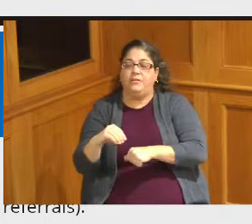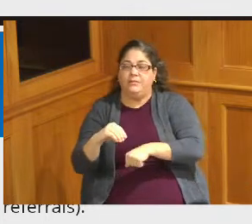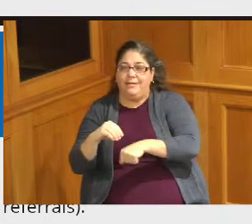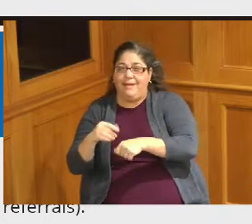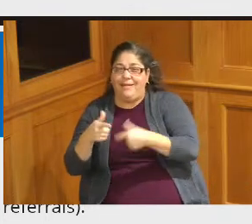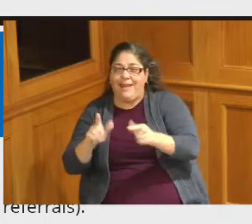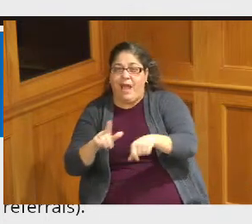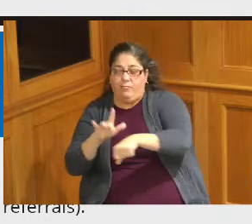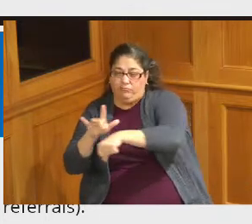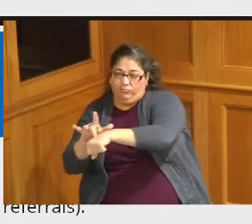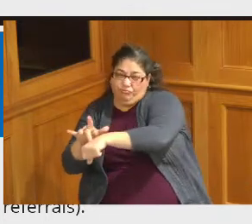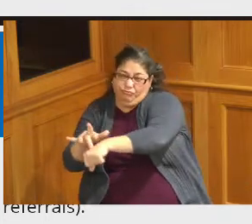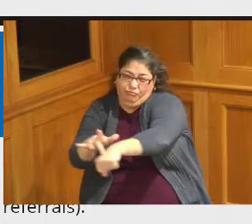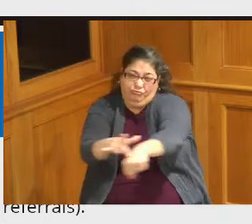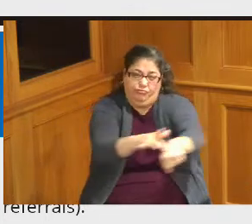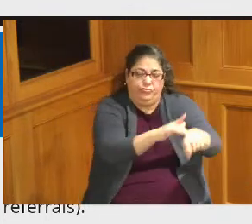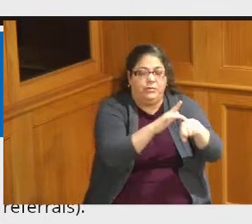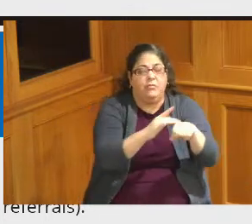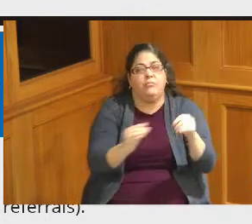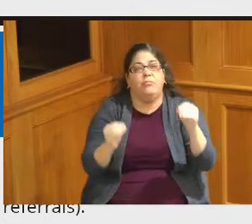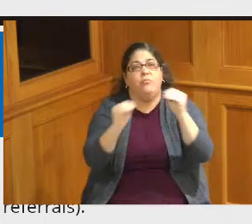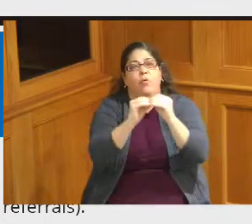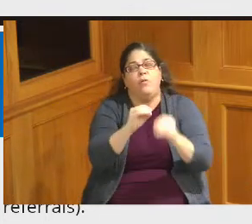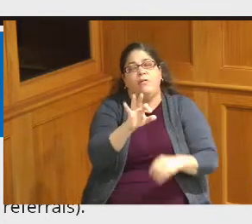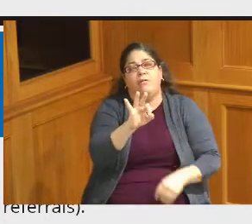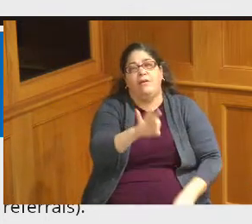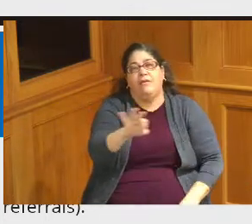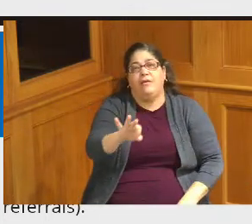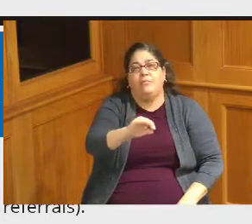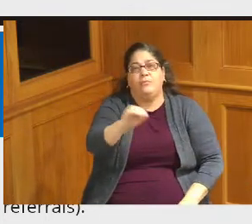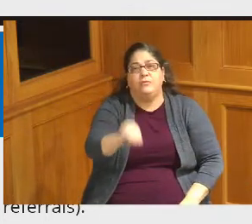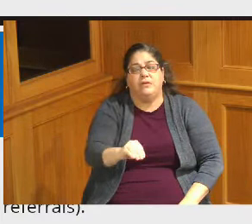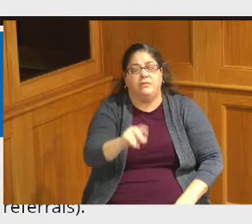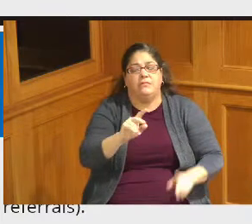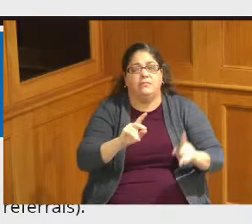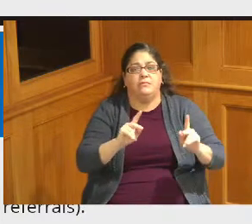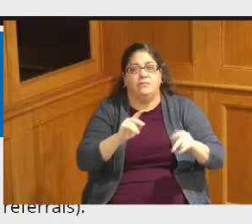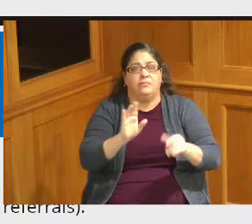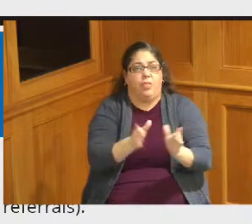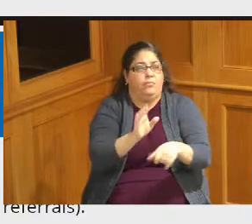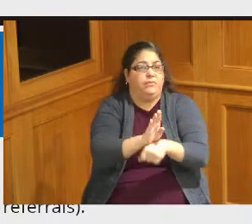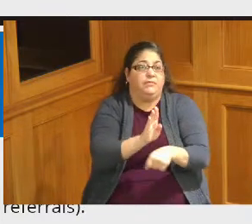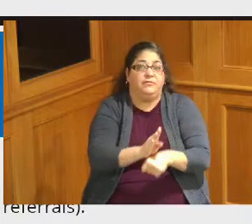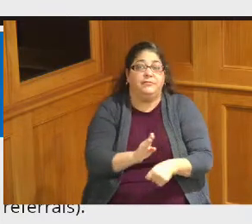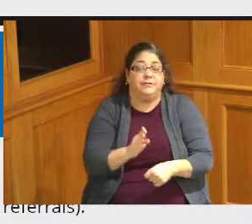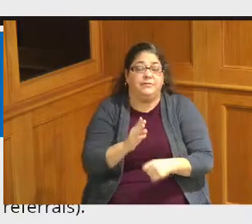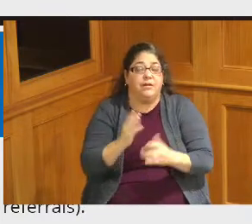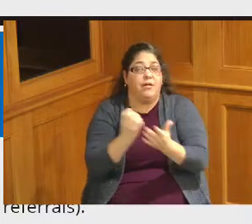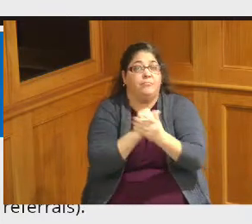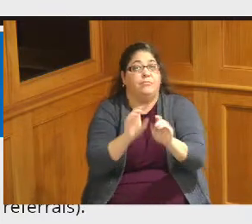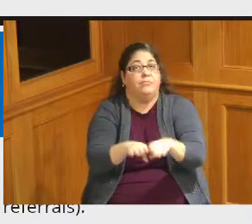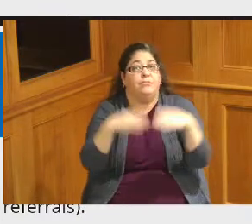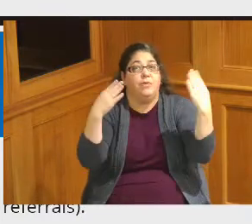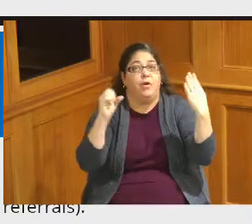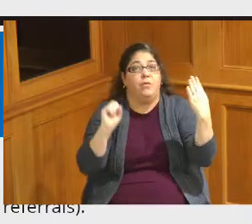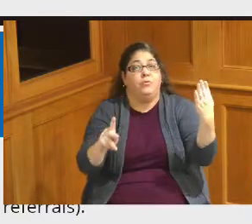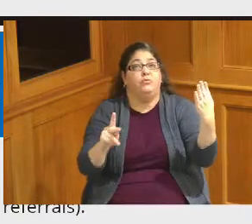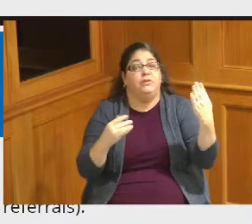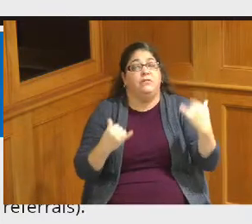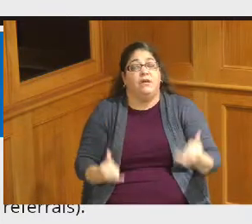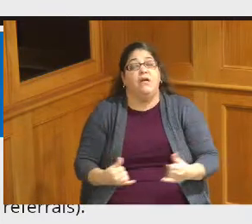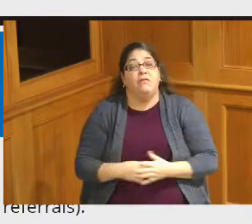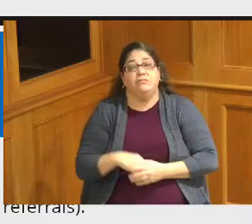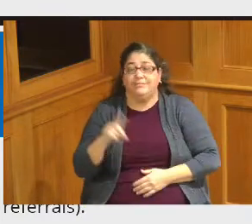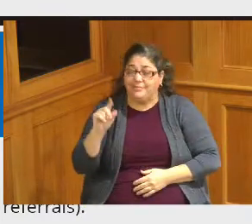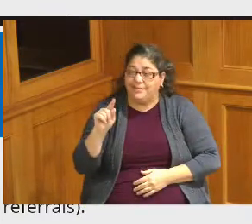a lot more? And I think that is one of the opportunities that we have. Data, how do we make sure that